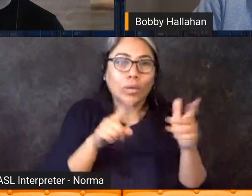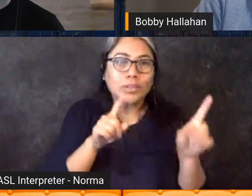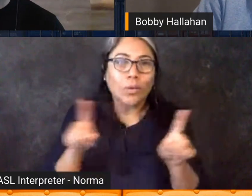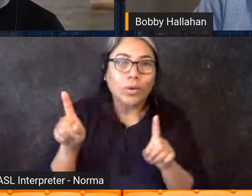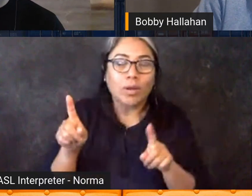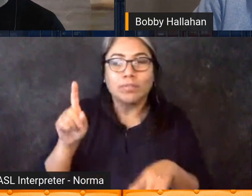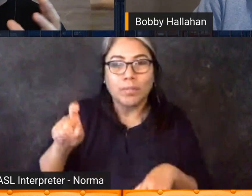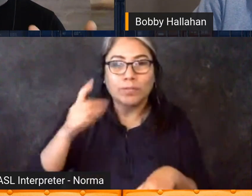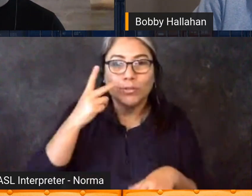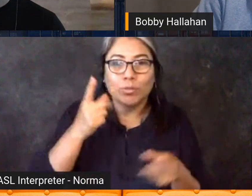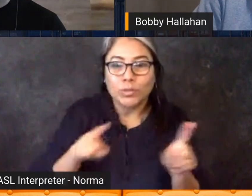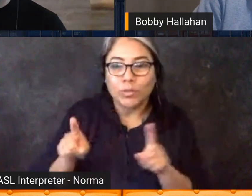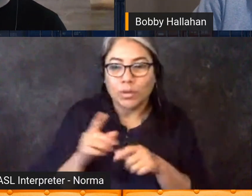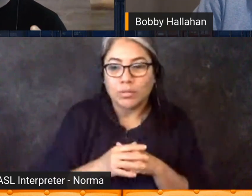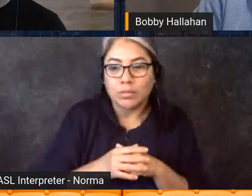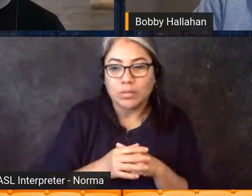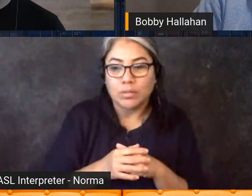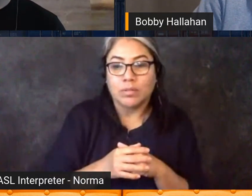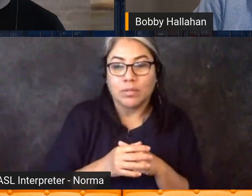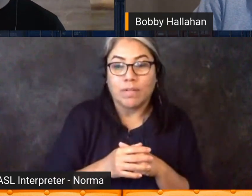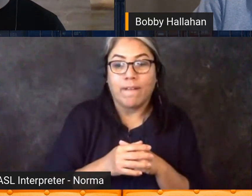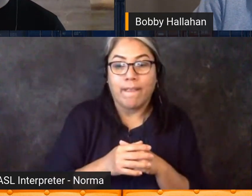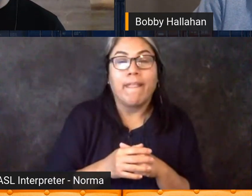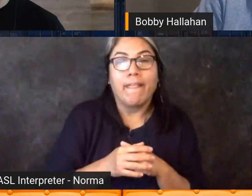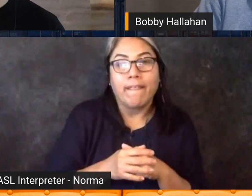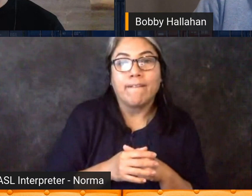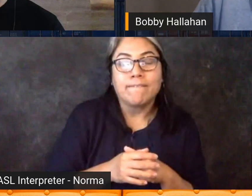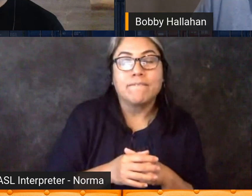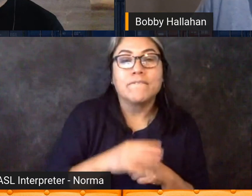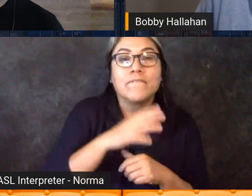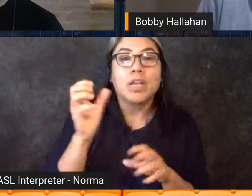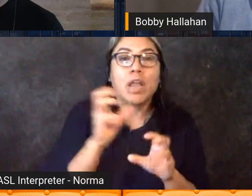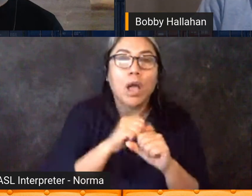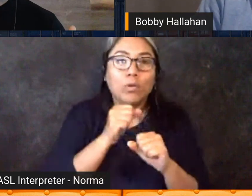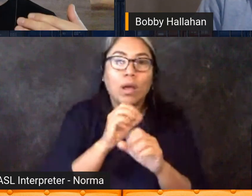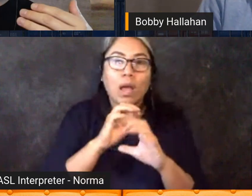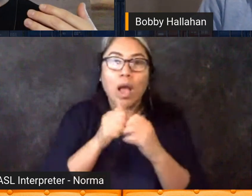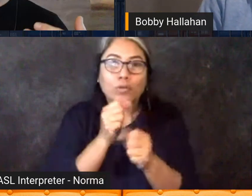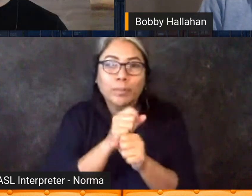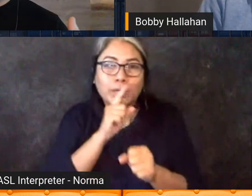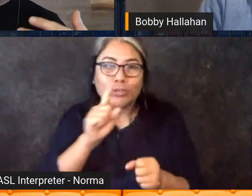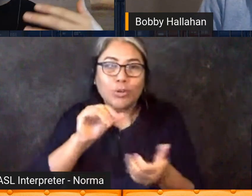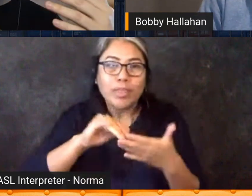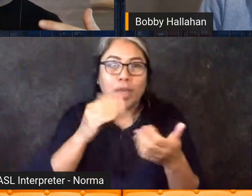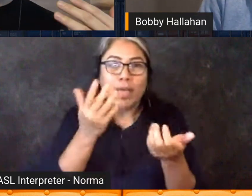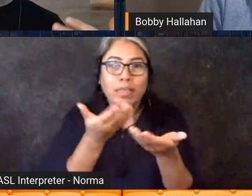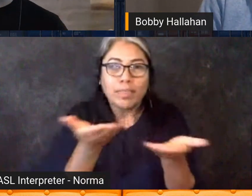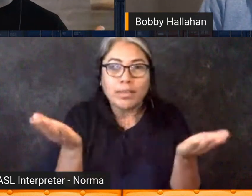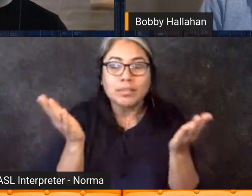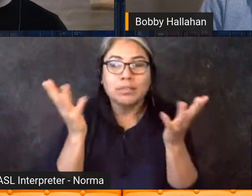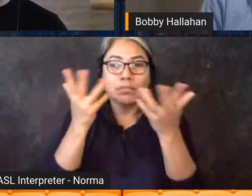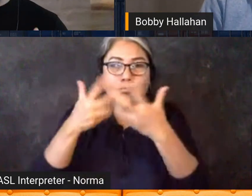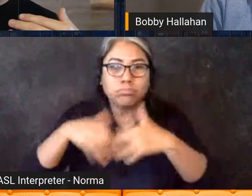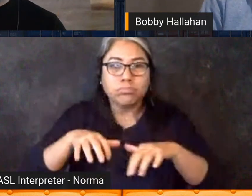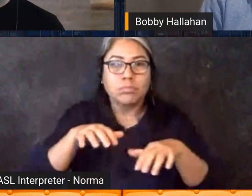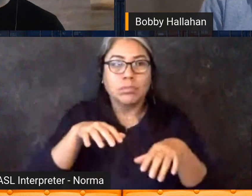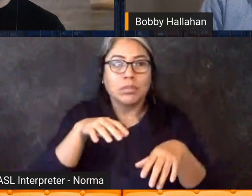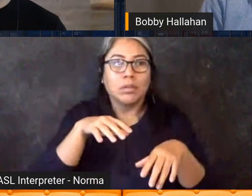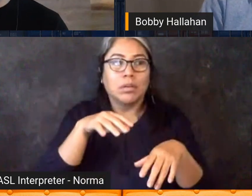application to a cluster, but if you don't verify that it's working properly, that things are at a certain level